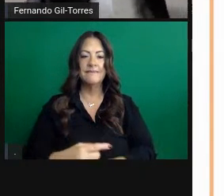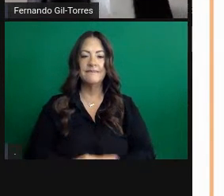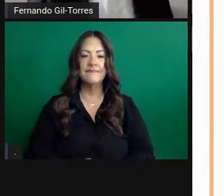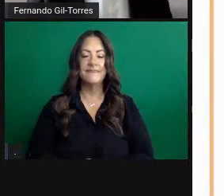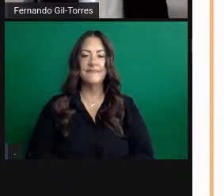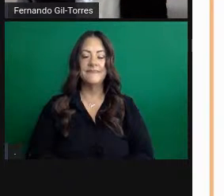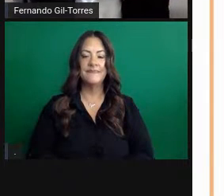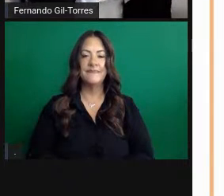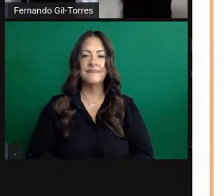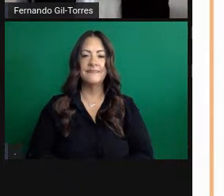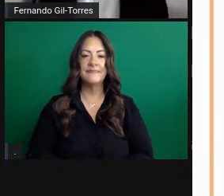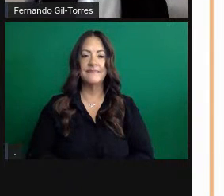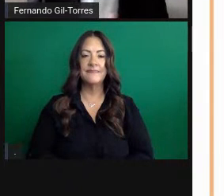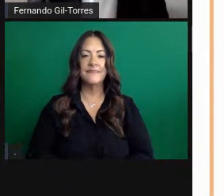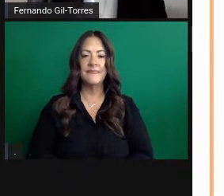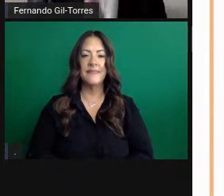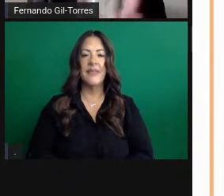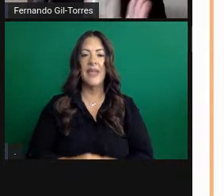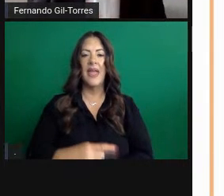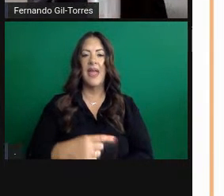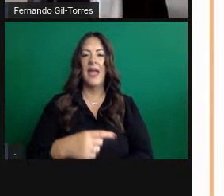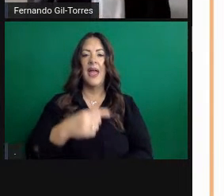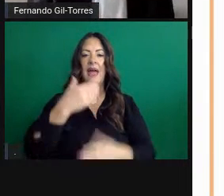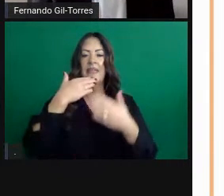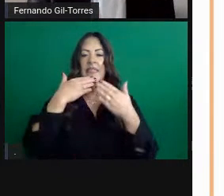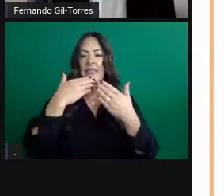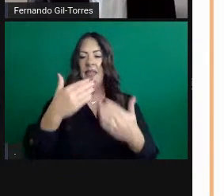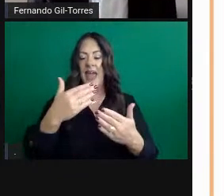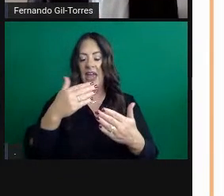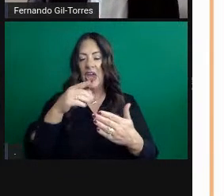Thank you, Secretary Galley. This